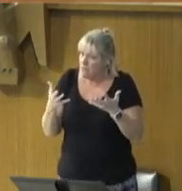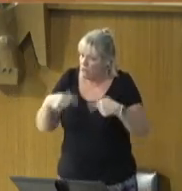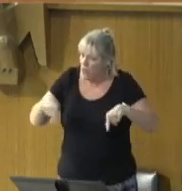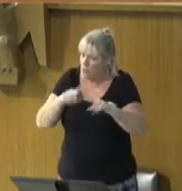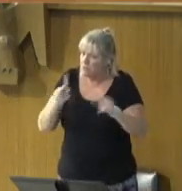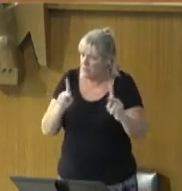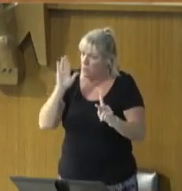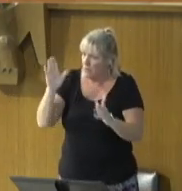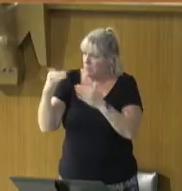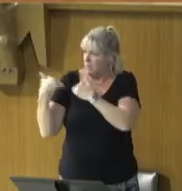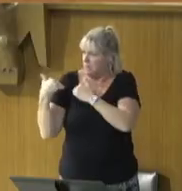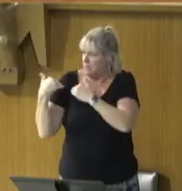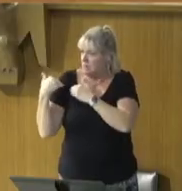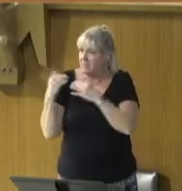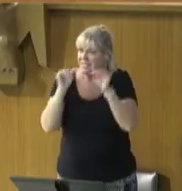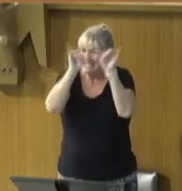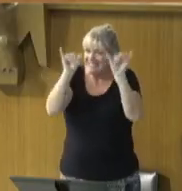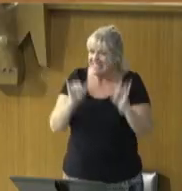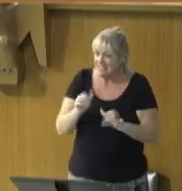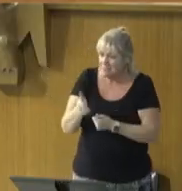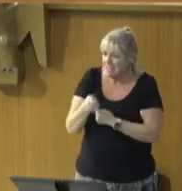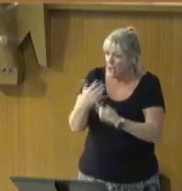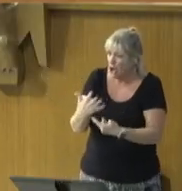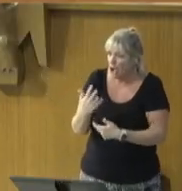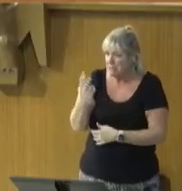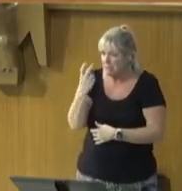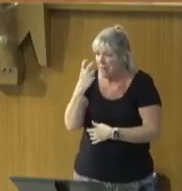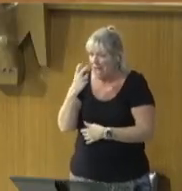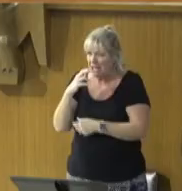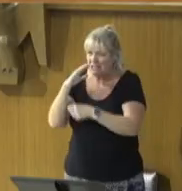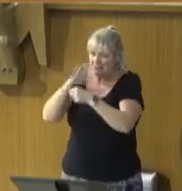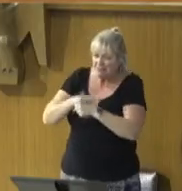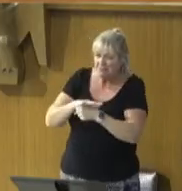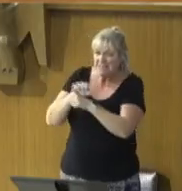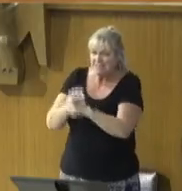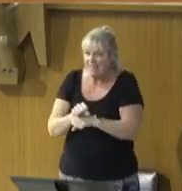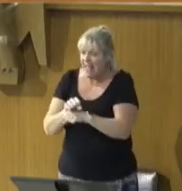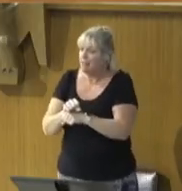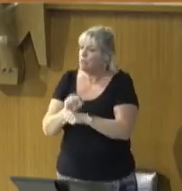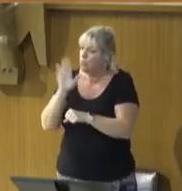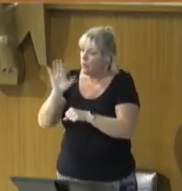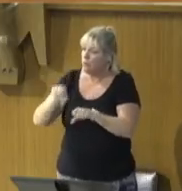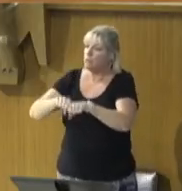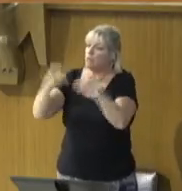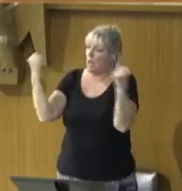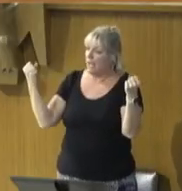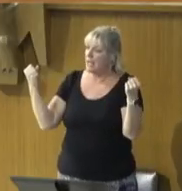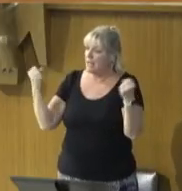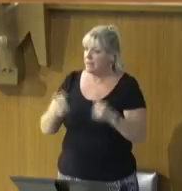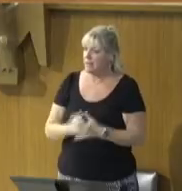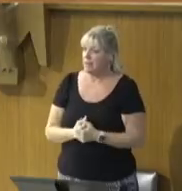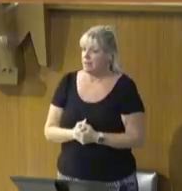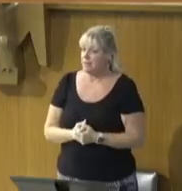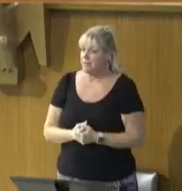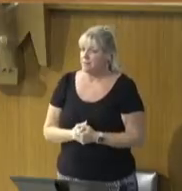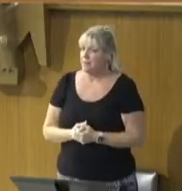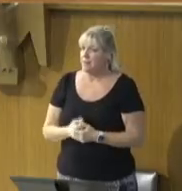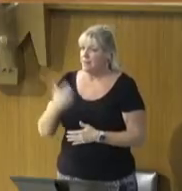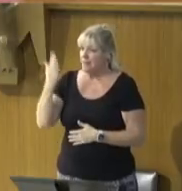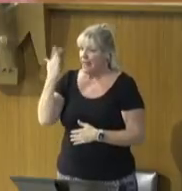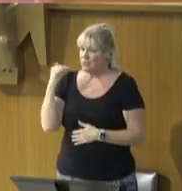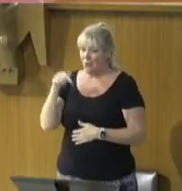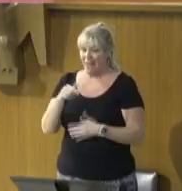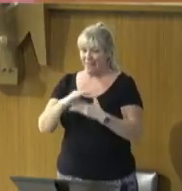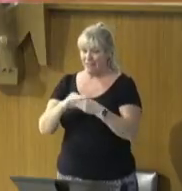systems that bind and enslave and hold captive will be broken. Which is why the story of the Exodus